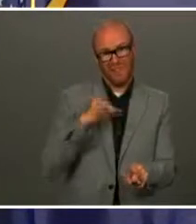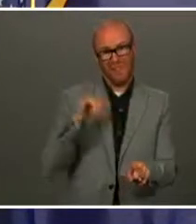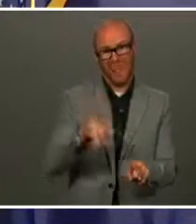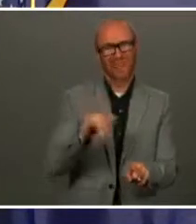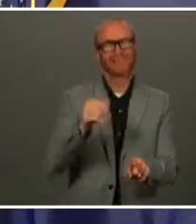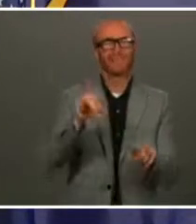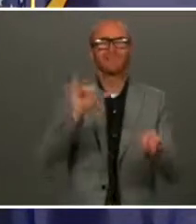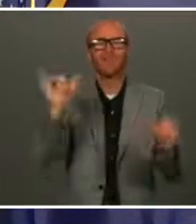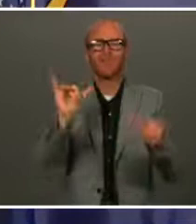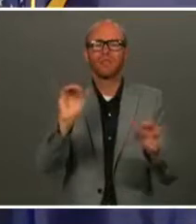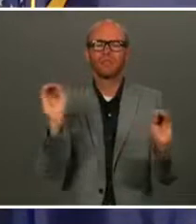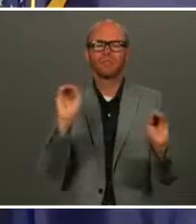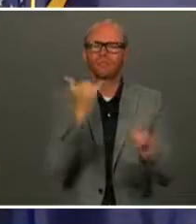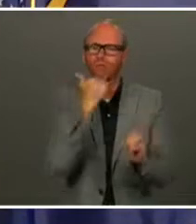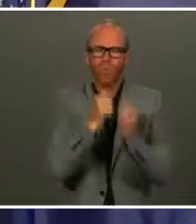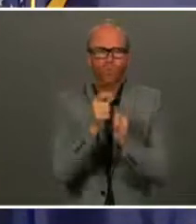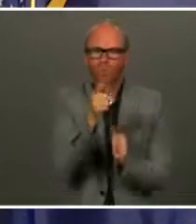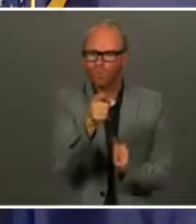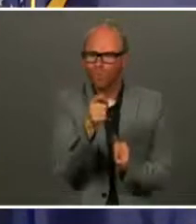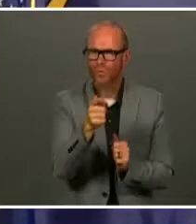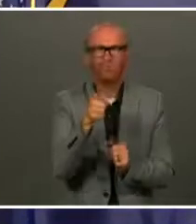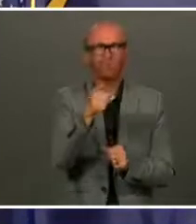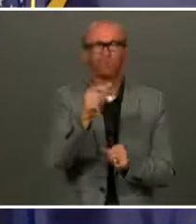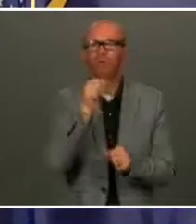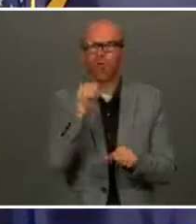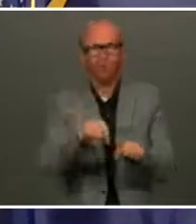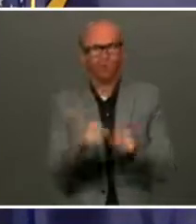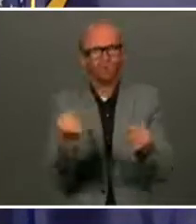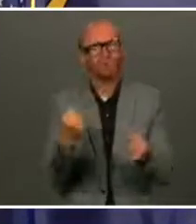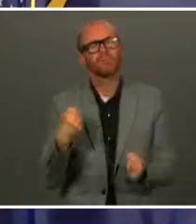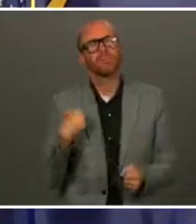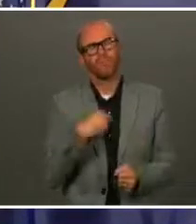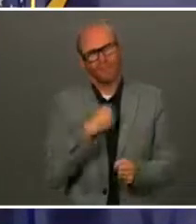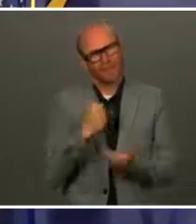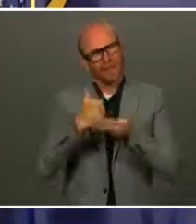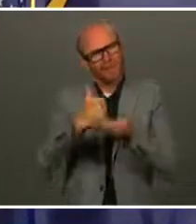broken. There is nothing unfixable about you.